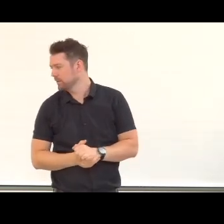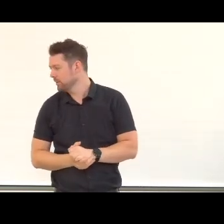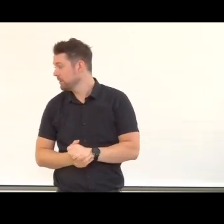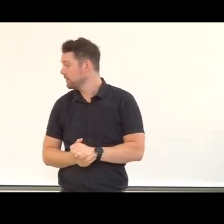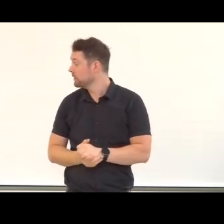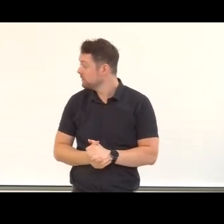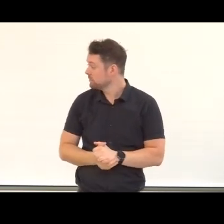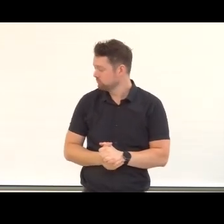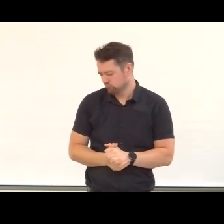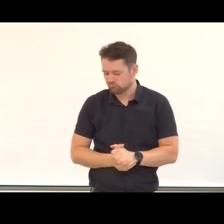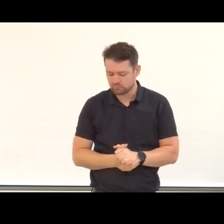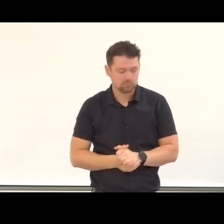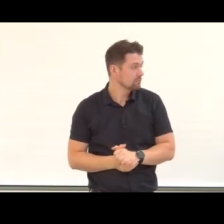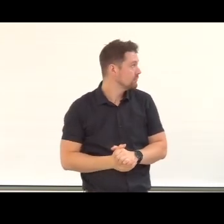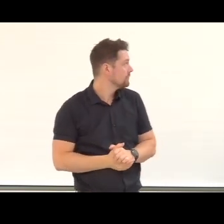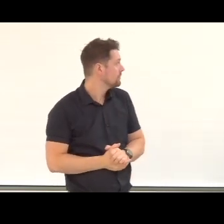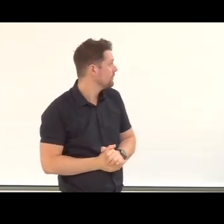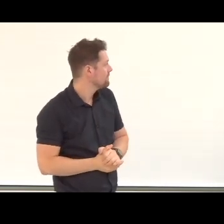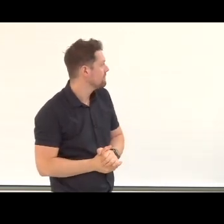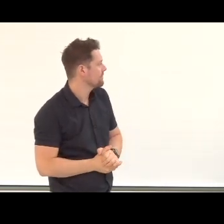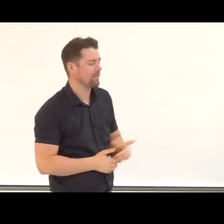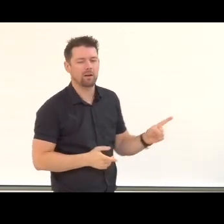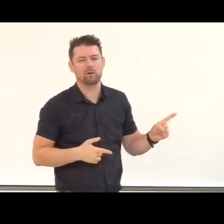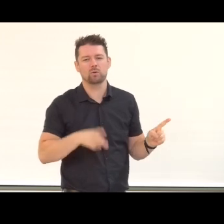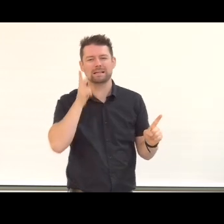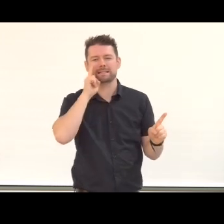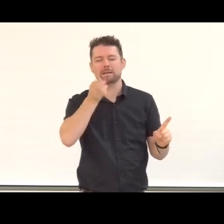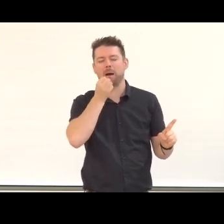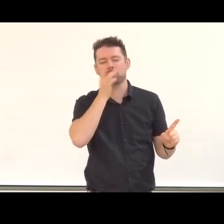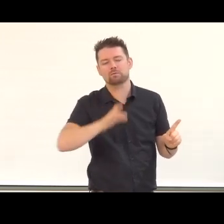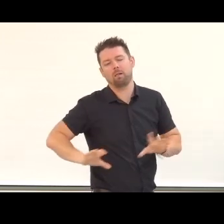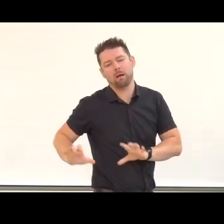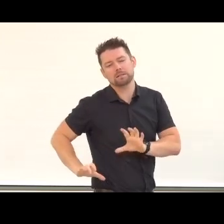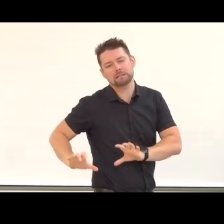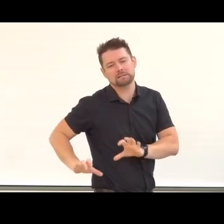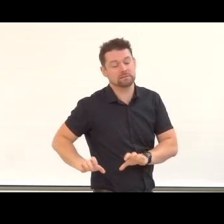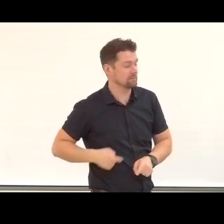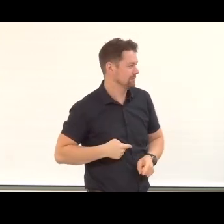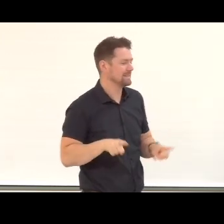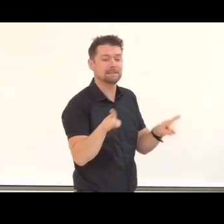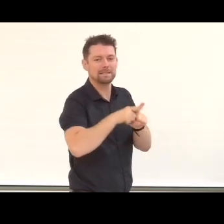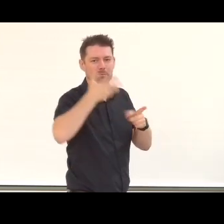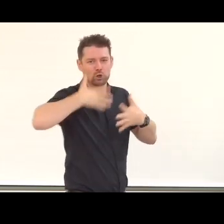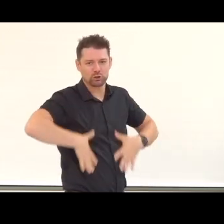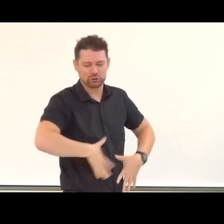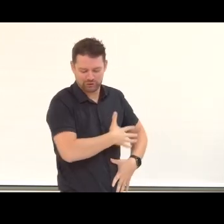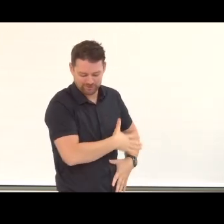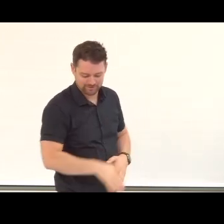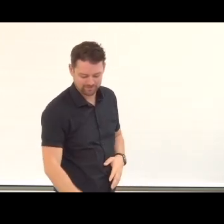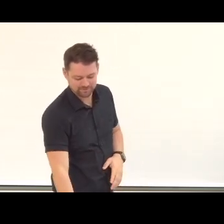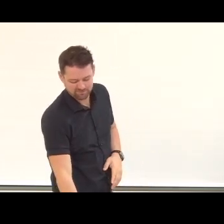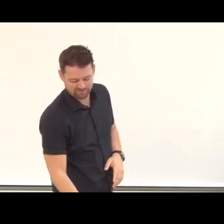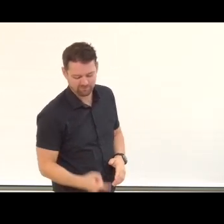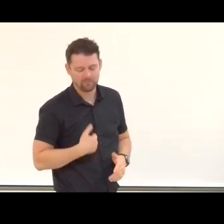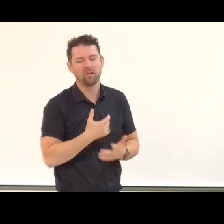Yeah, just some views. You see my beautiful backside. I think it's the same shirt. And of course, you have people looking at